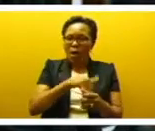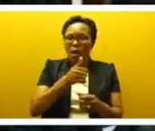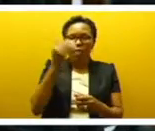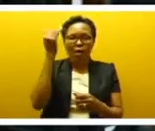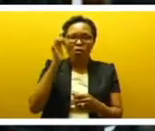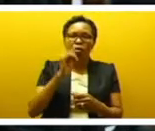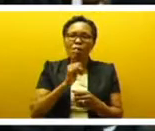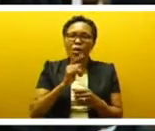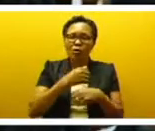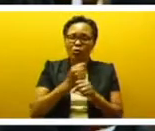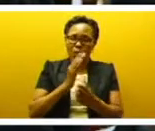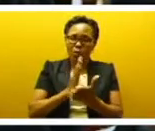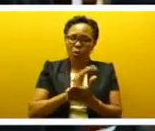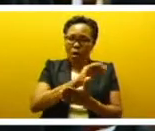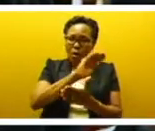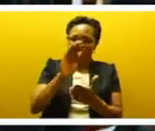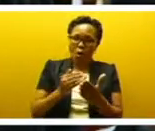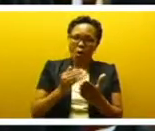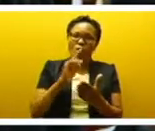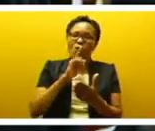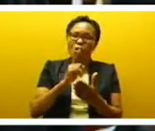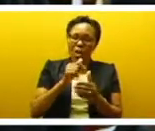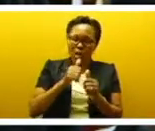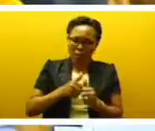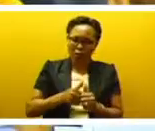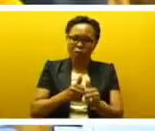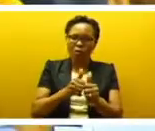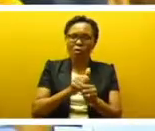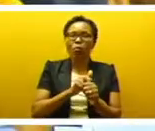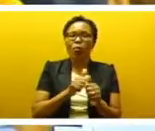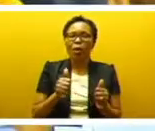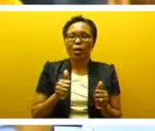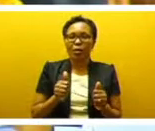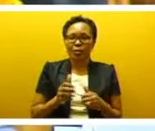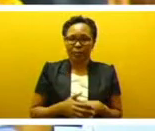that those orders are executed in full.